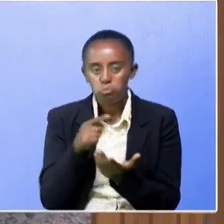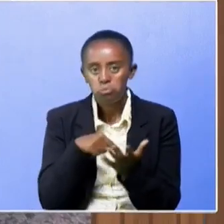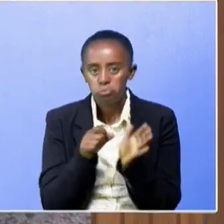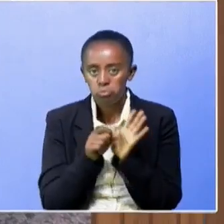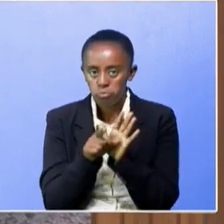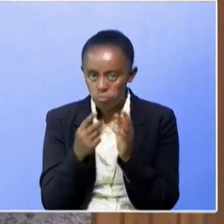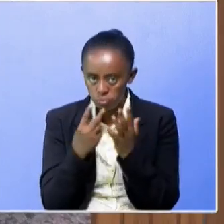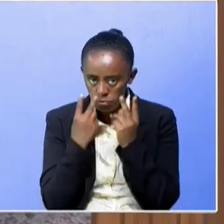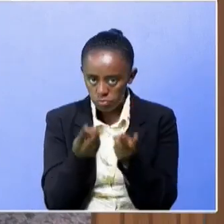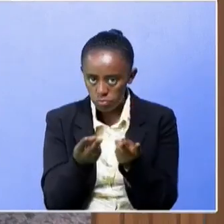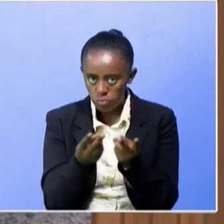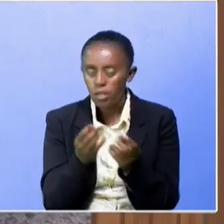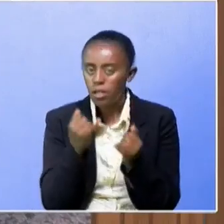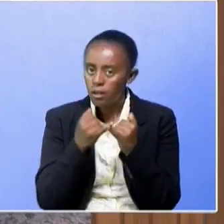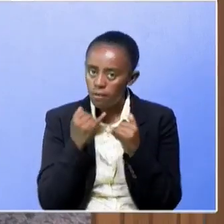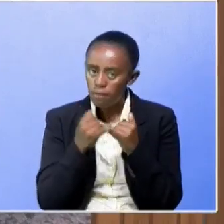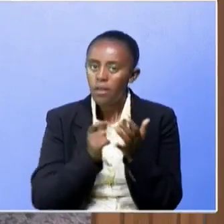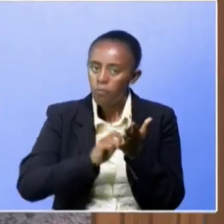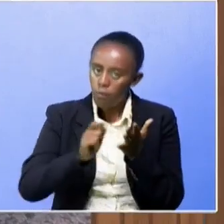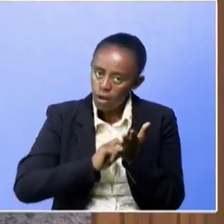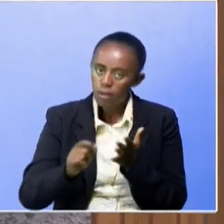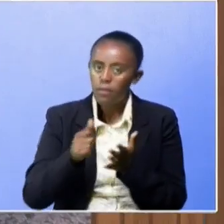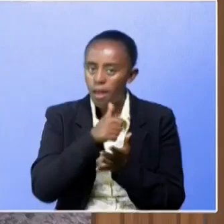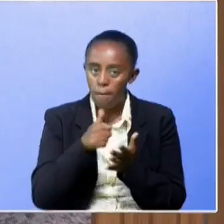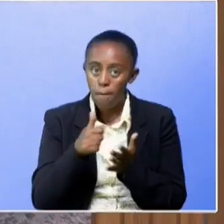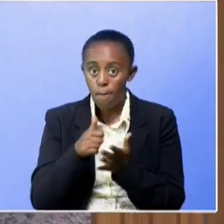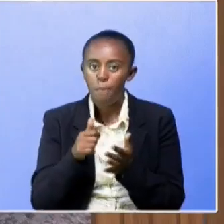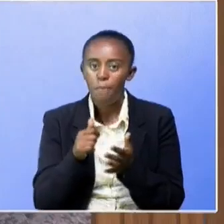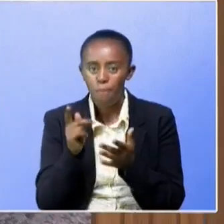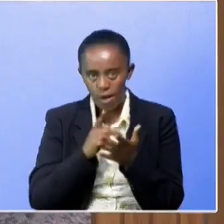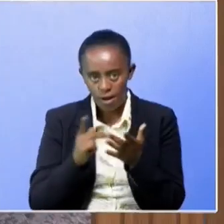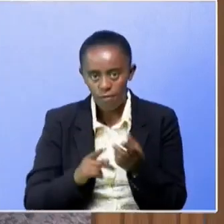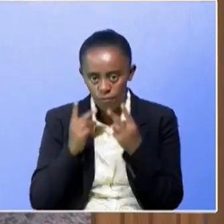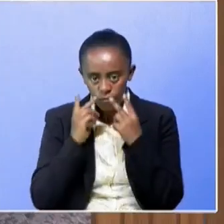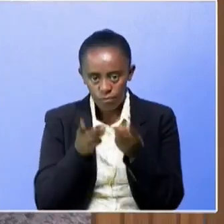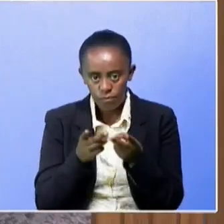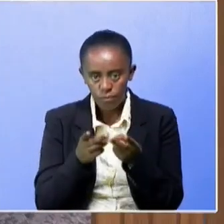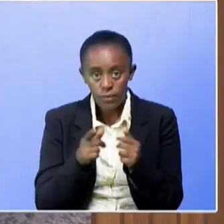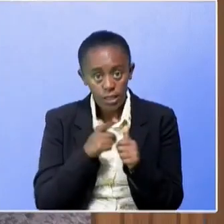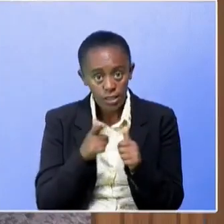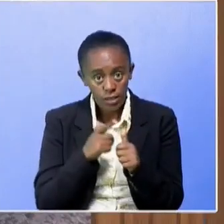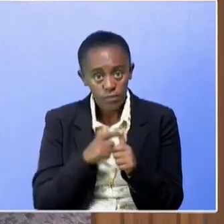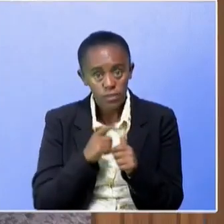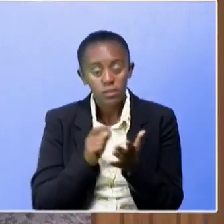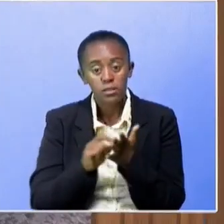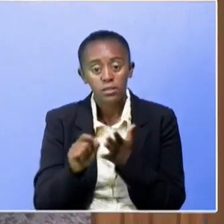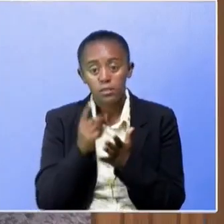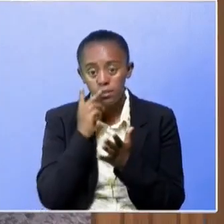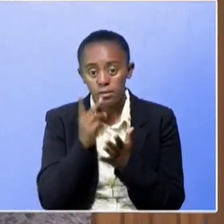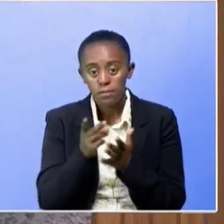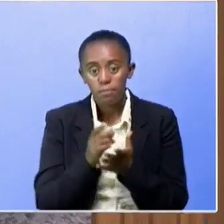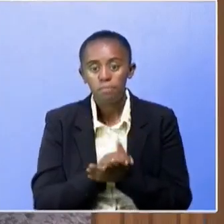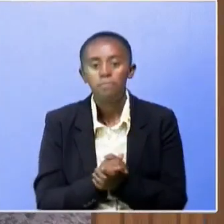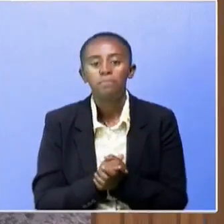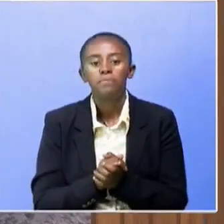outline and then finally write a paragraph. So the first outline we will do is